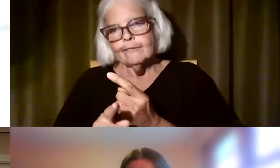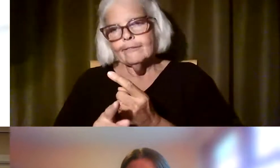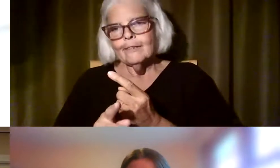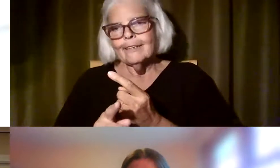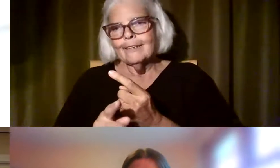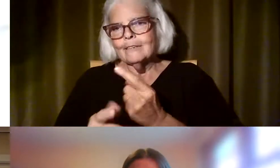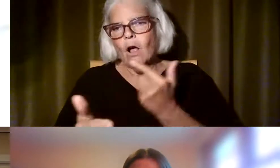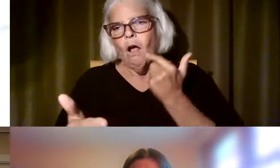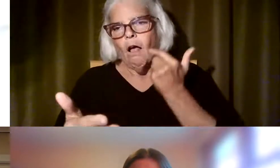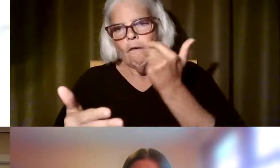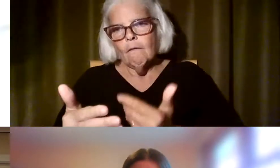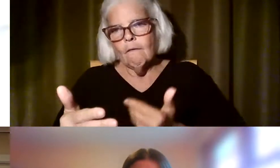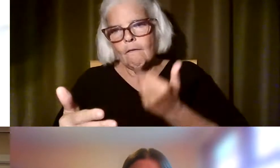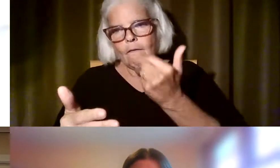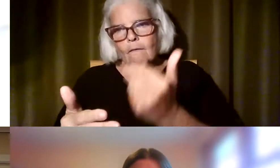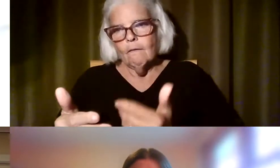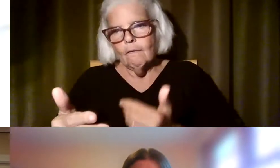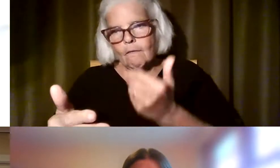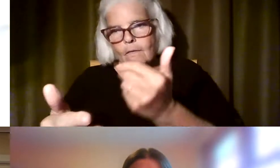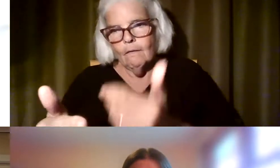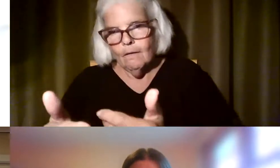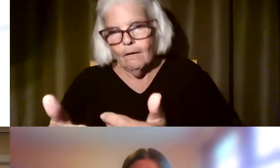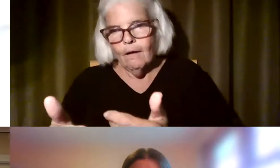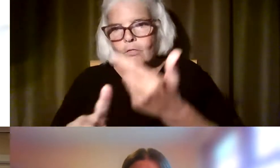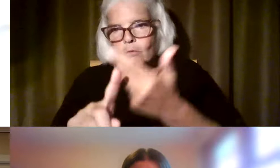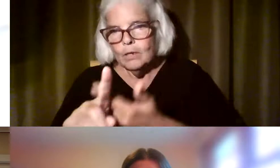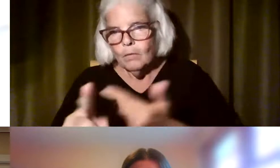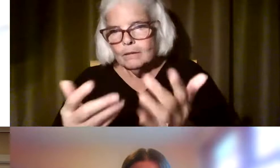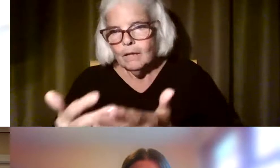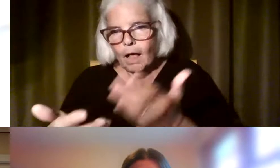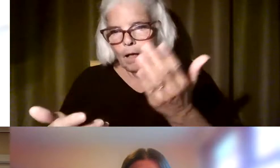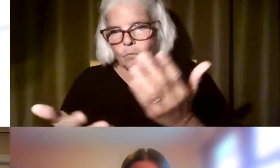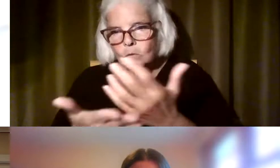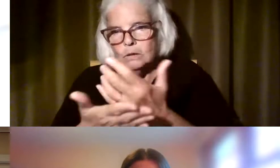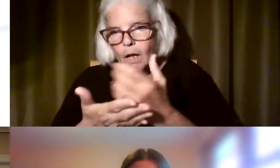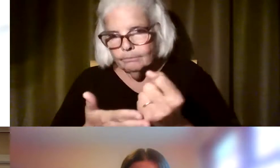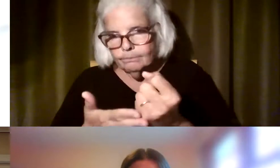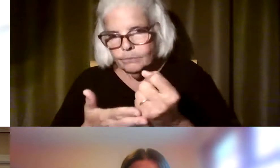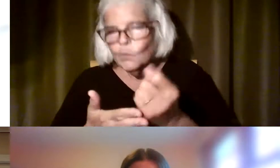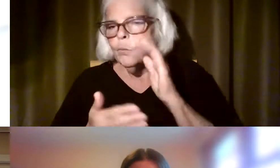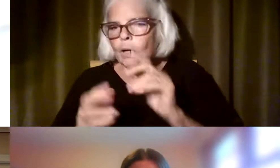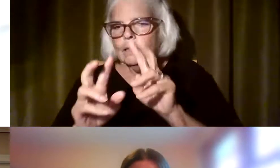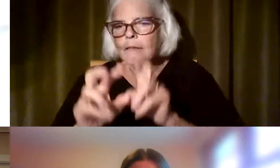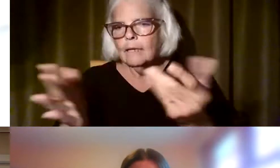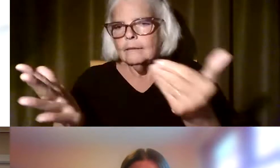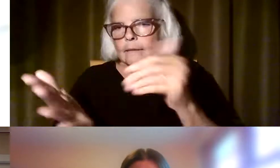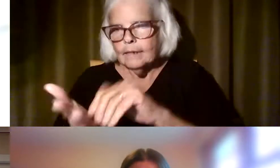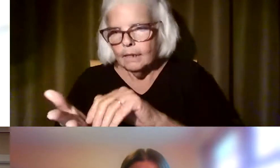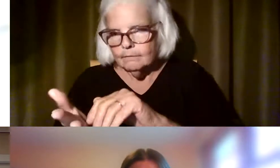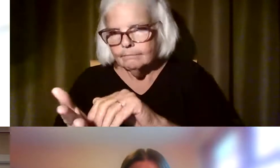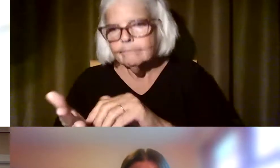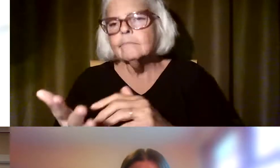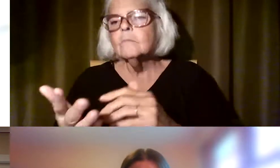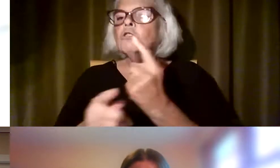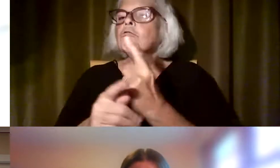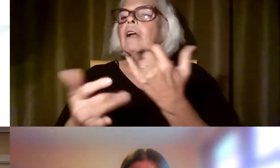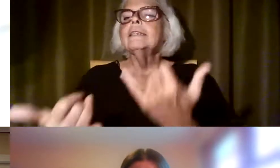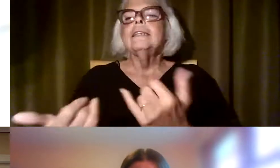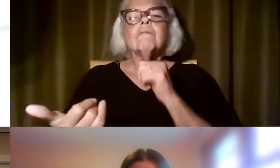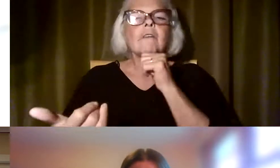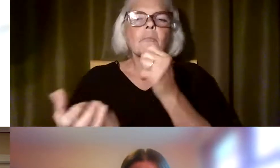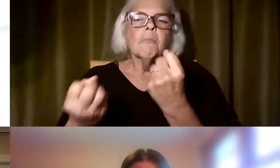are looking like in 3 months. Right now, we're not seeing a lot of orders come through, and I think that's just representative